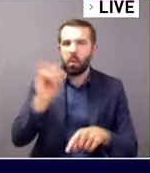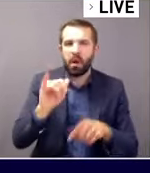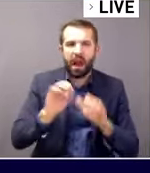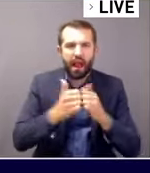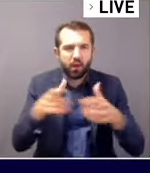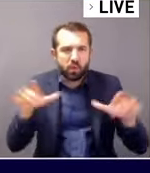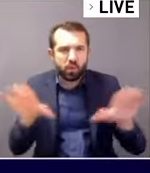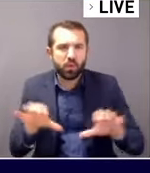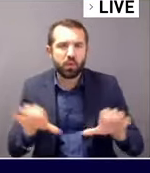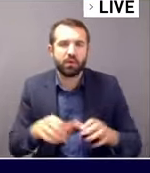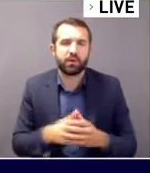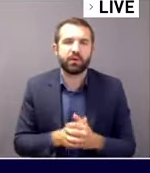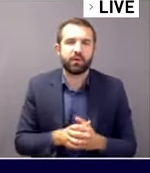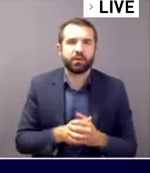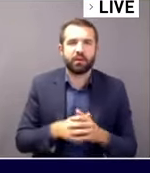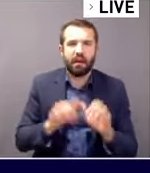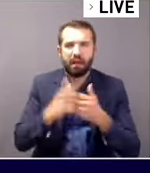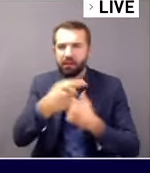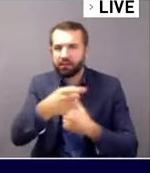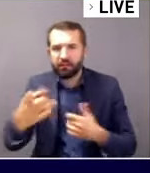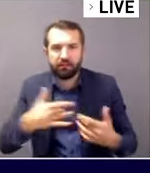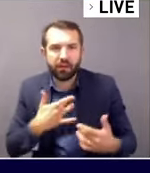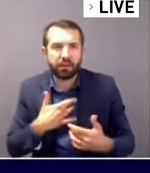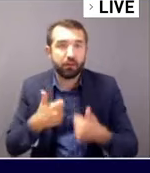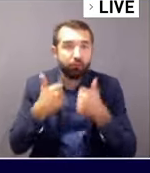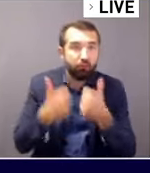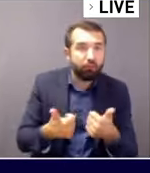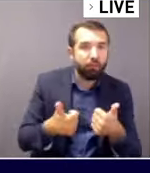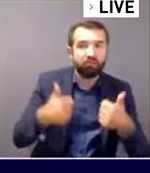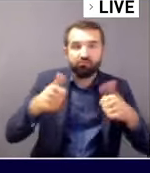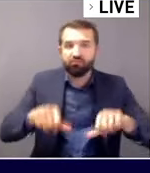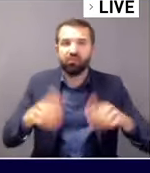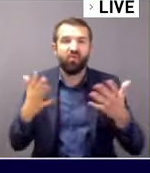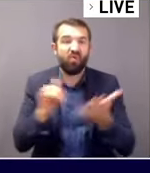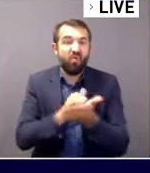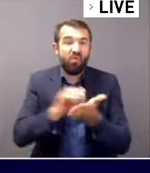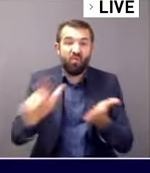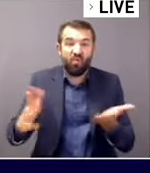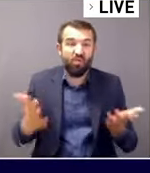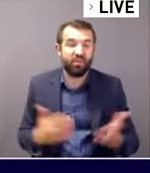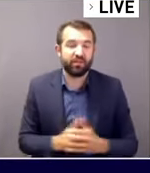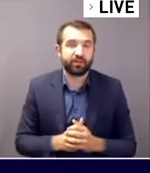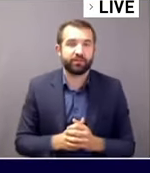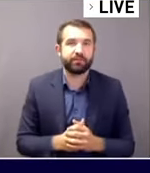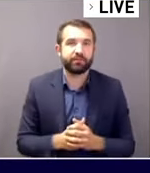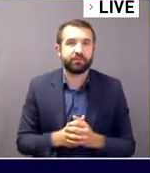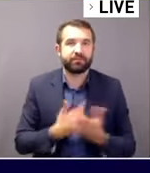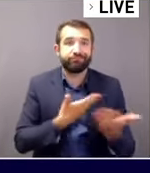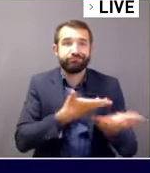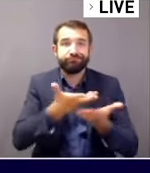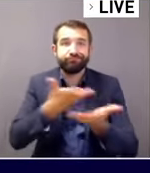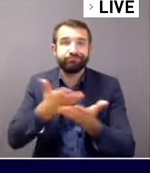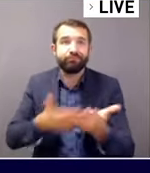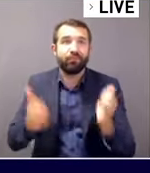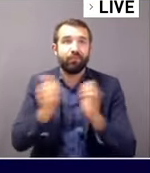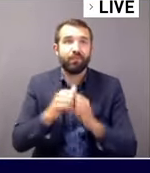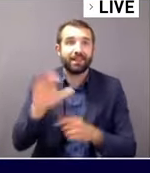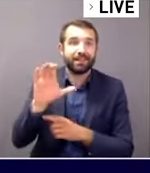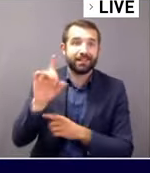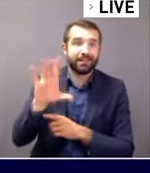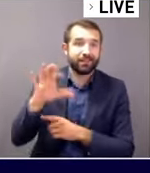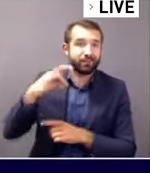doing. Nothing more, nothing less. It's you talking with the Maine CDC